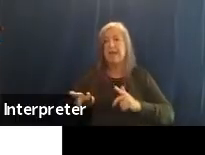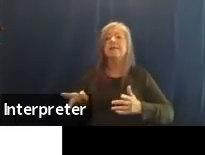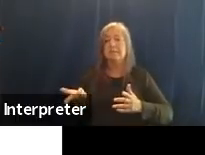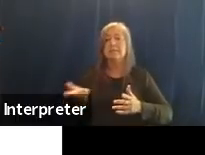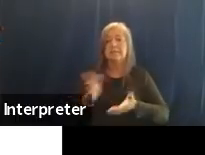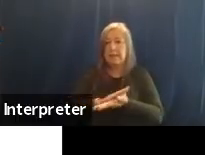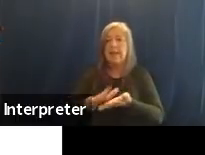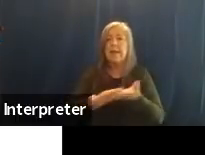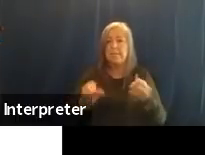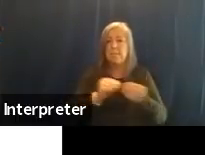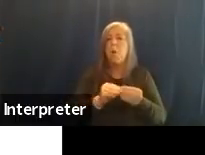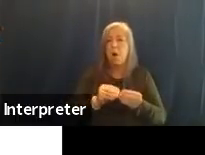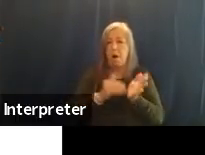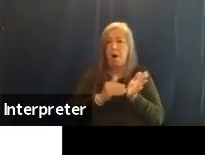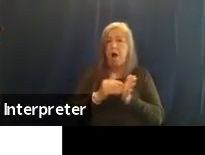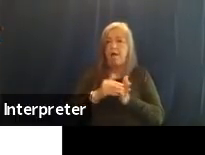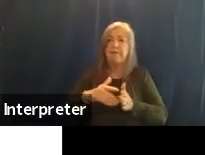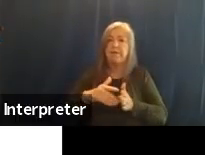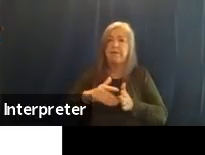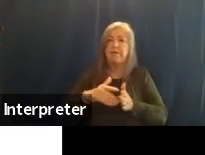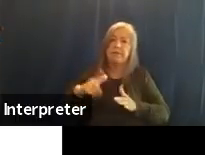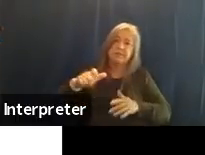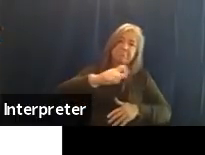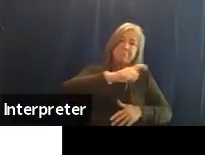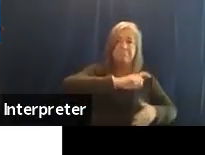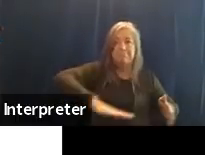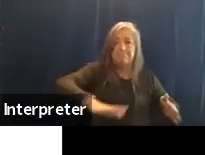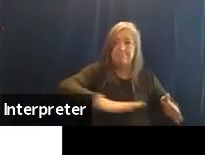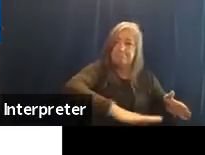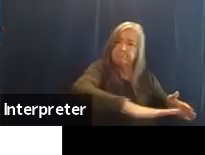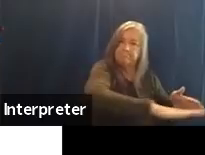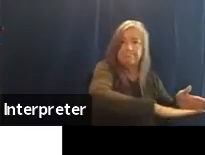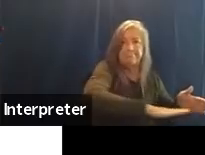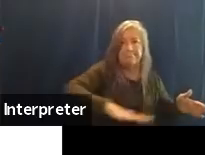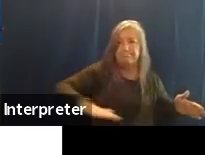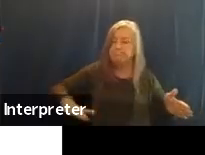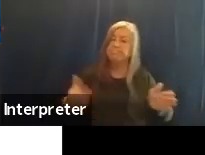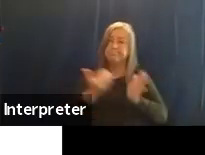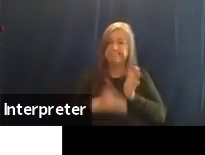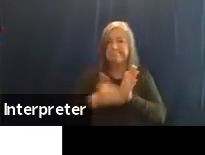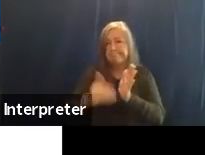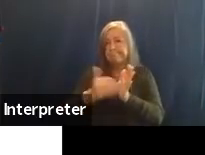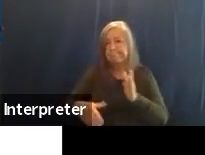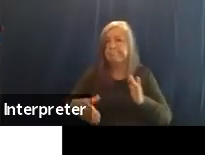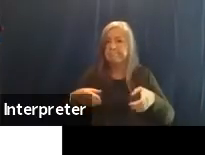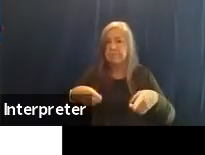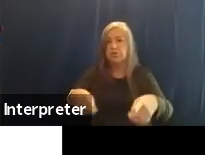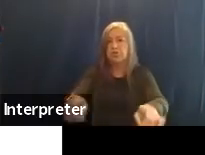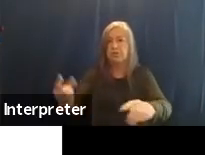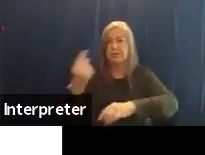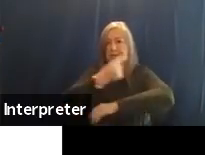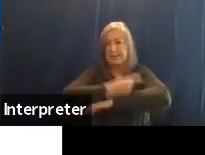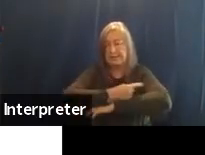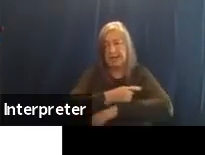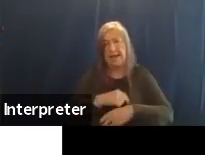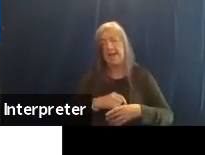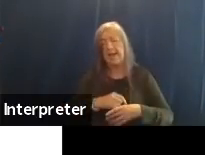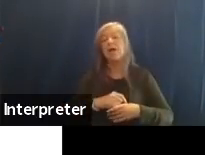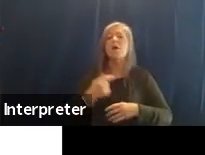more training offered for disinfecting classrooms when students return. And we'll also have